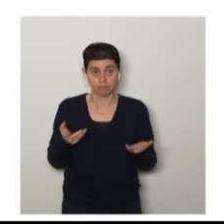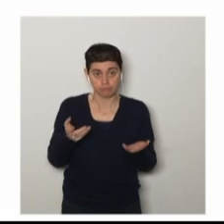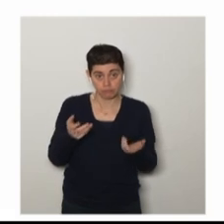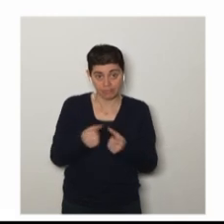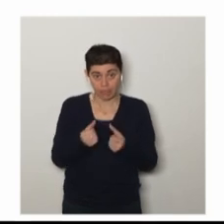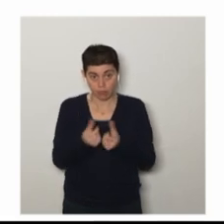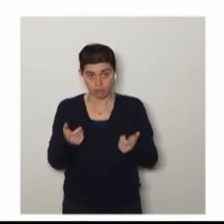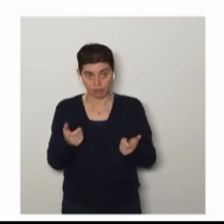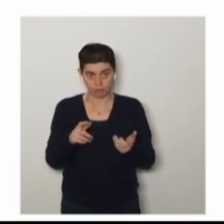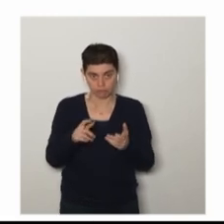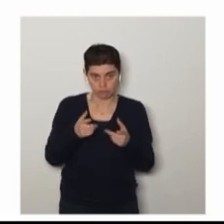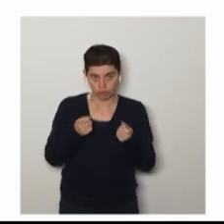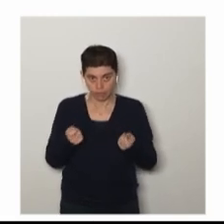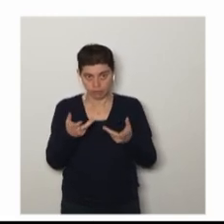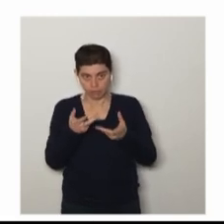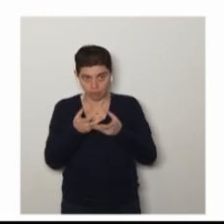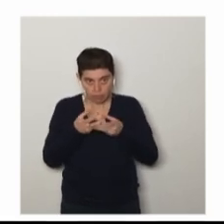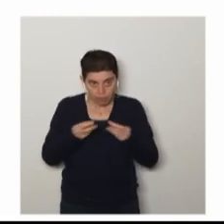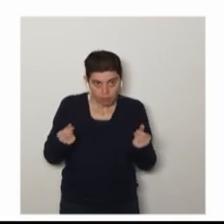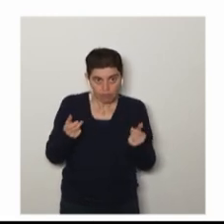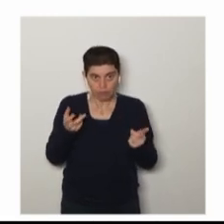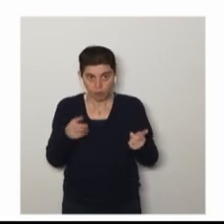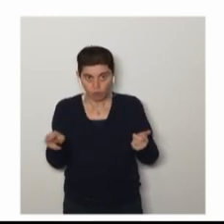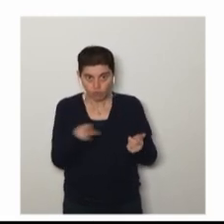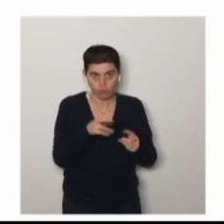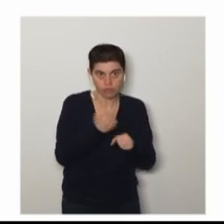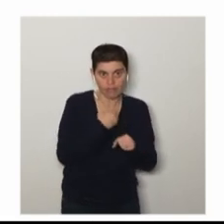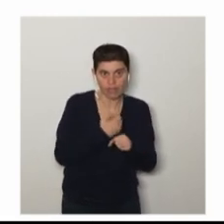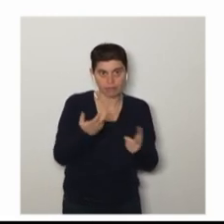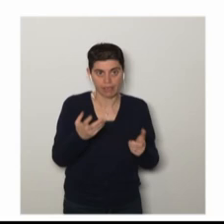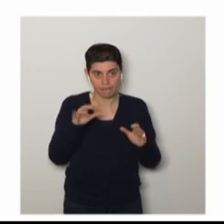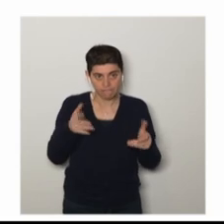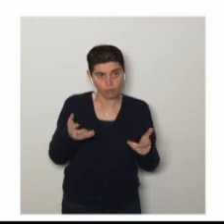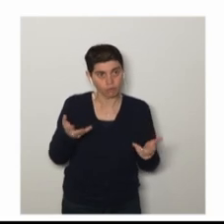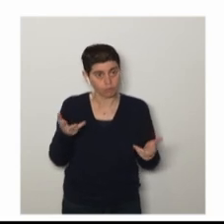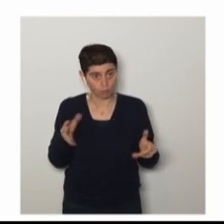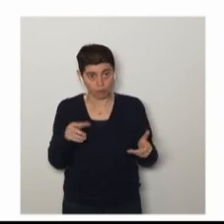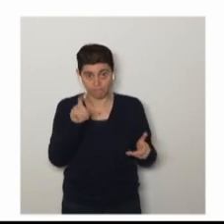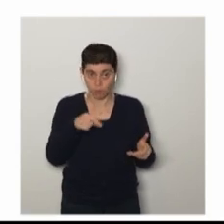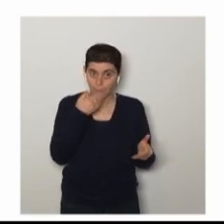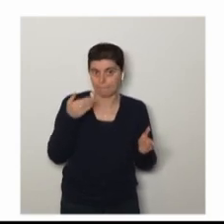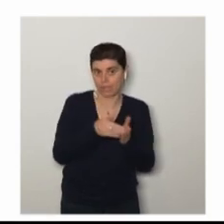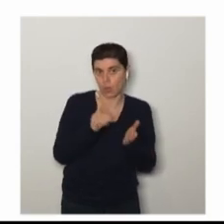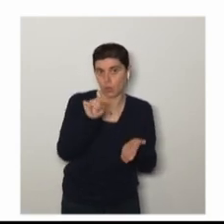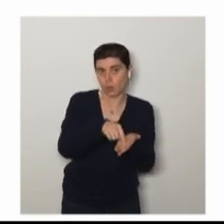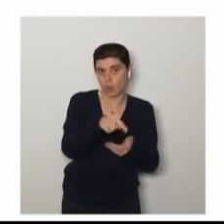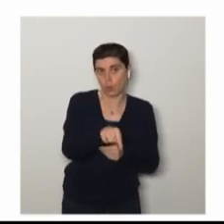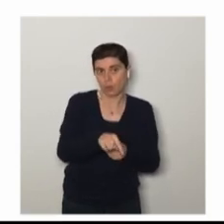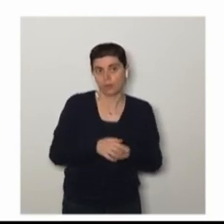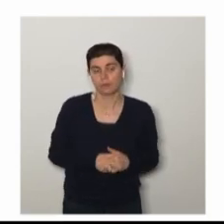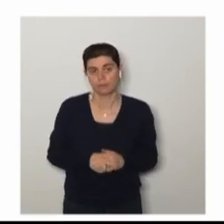requires better structures. And then you need tools and services for each of these stakeholders.